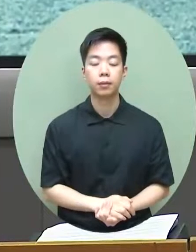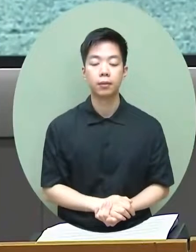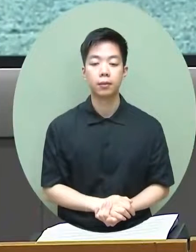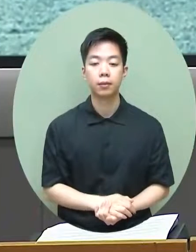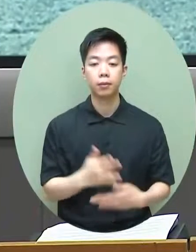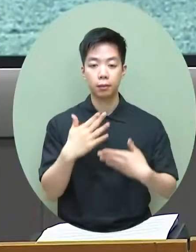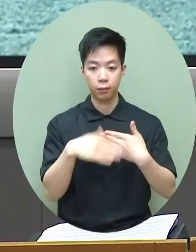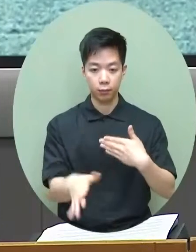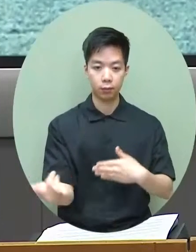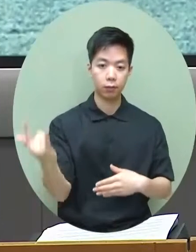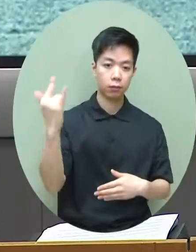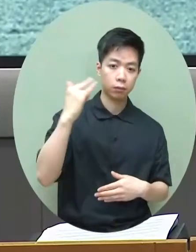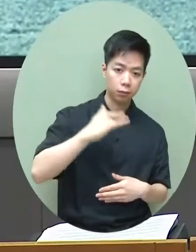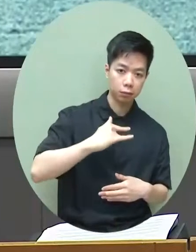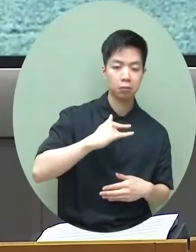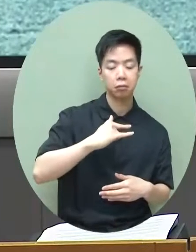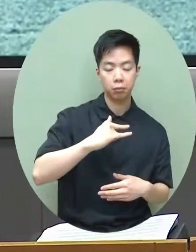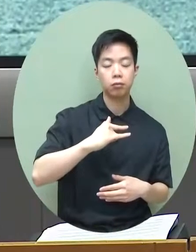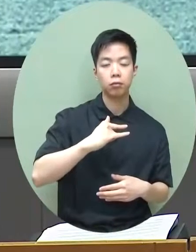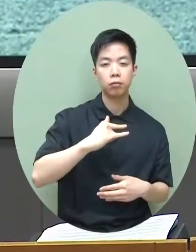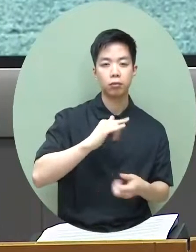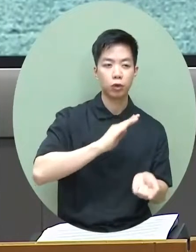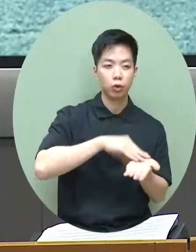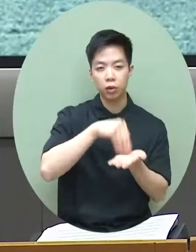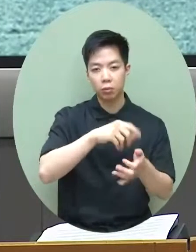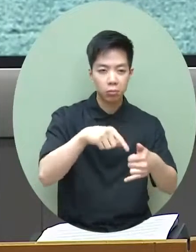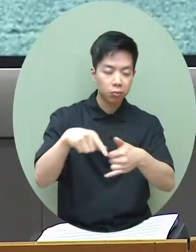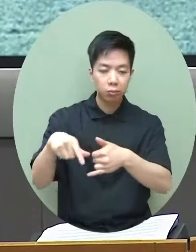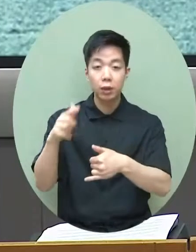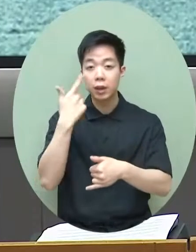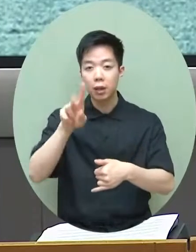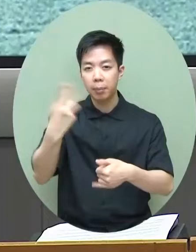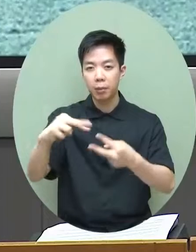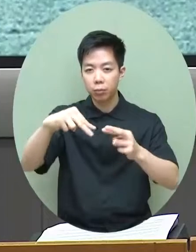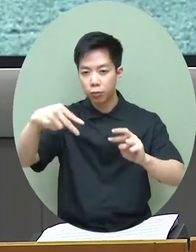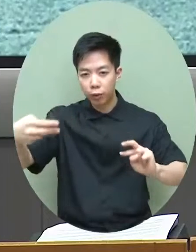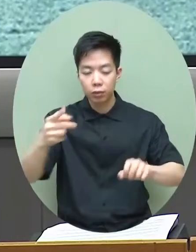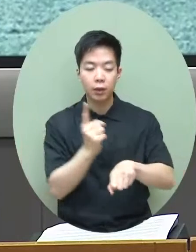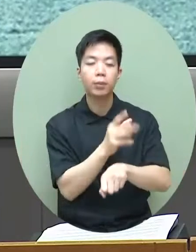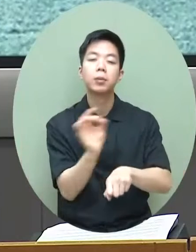We haven't received from any of our laboratory testing staff that there are any